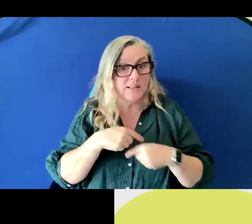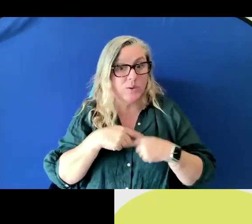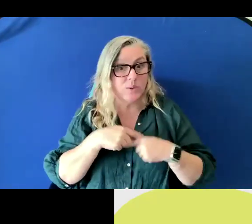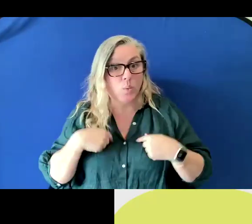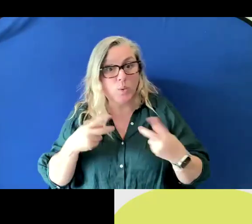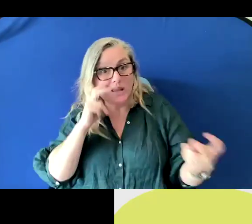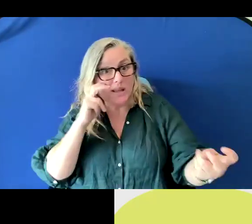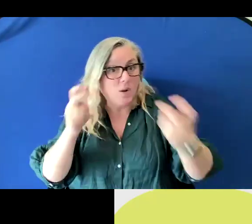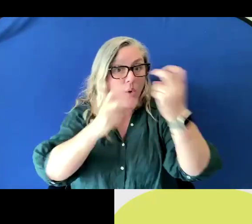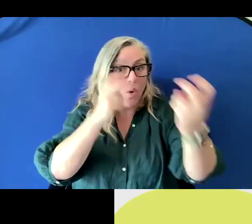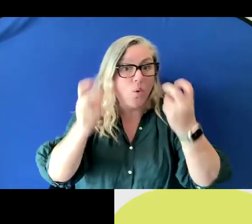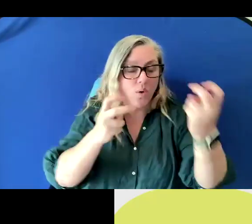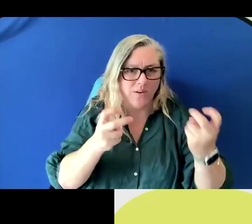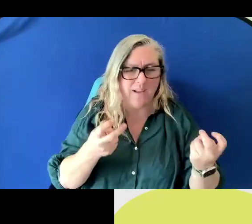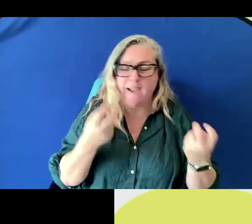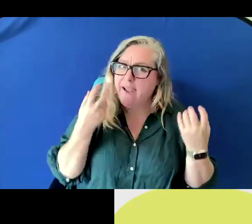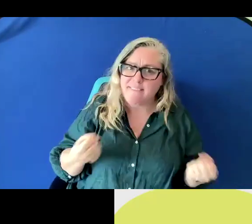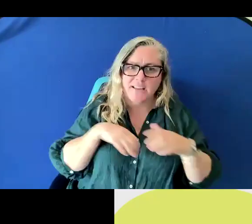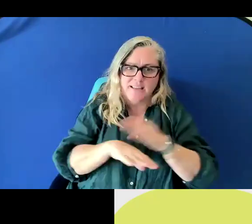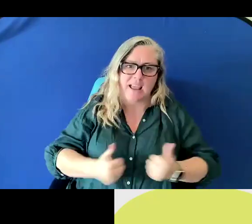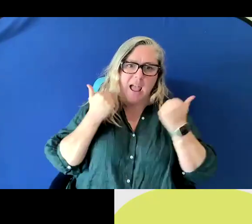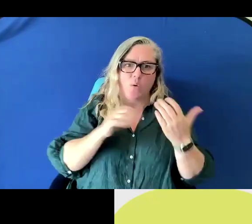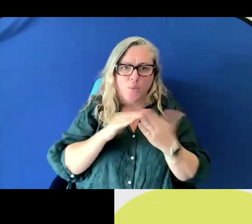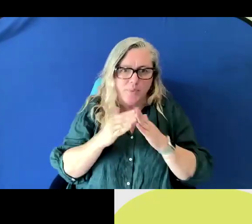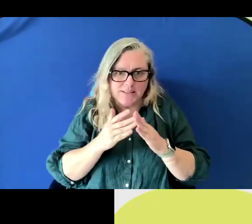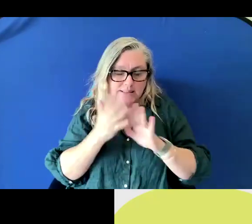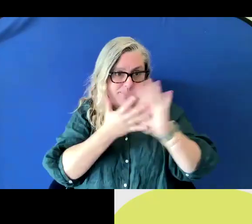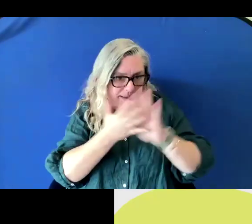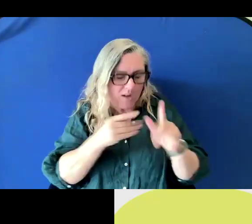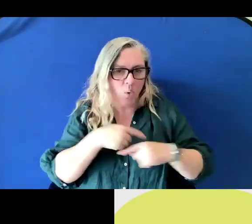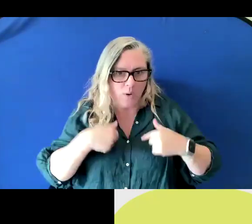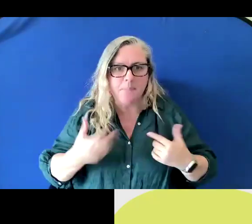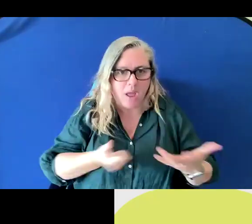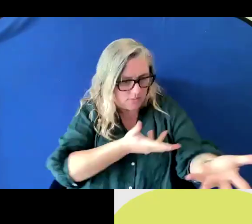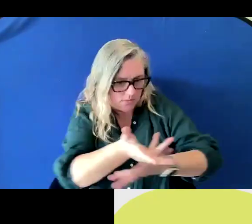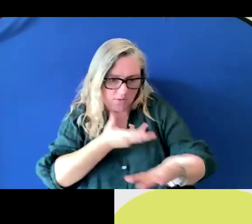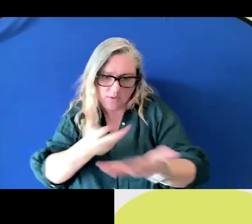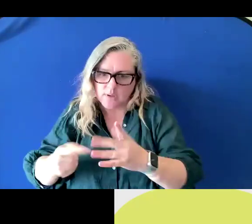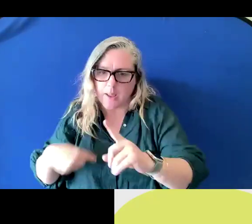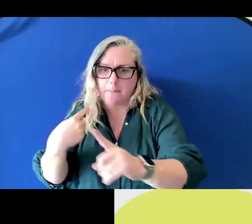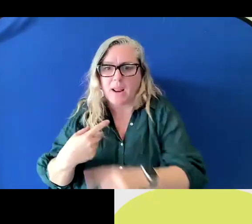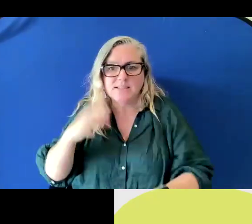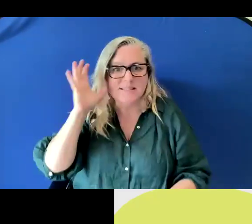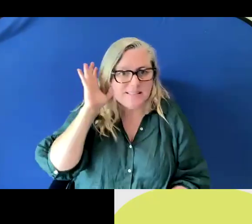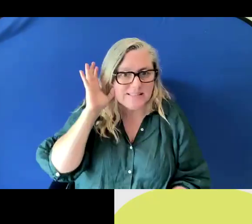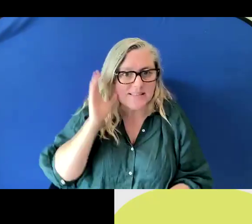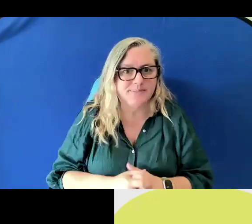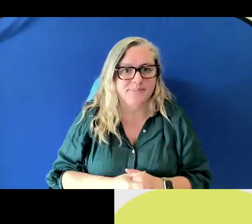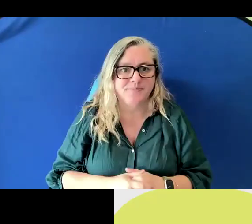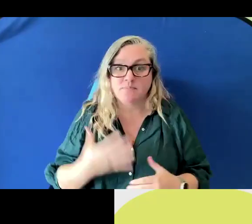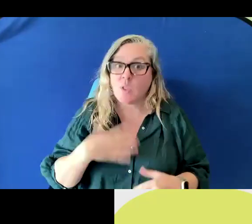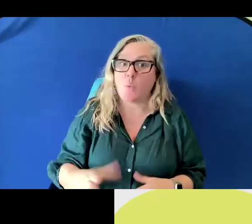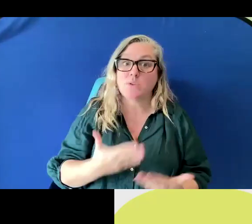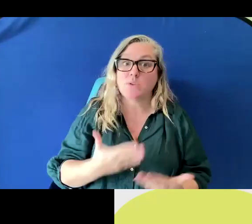looking for already exist within our communities. We just need to engage and listen. I want to take a moment to